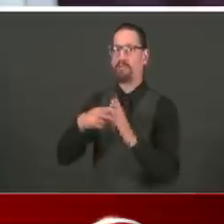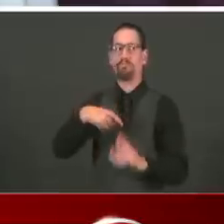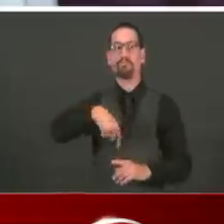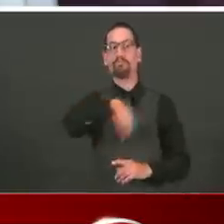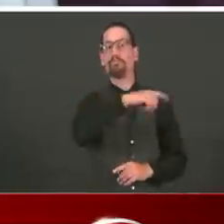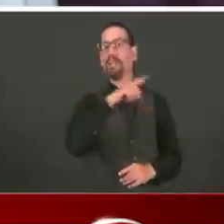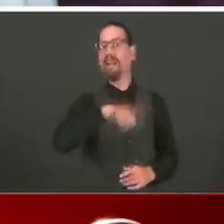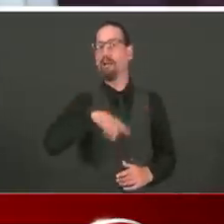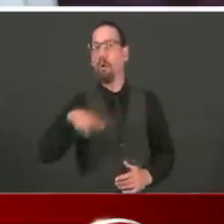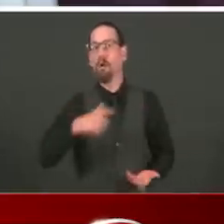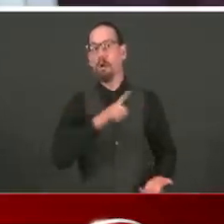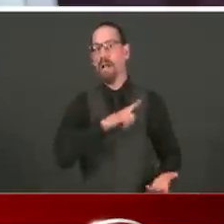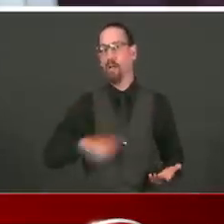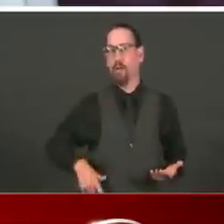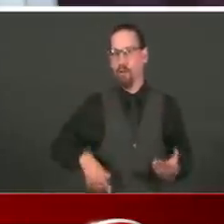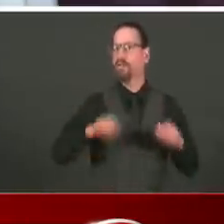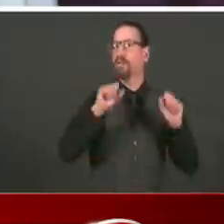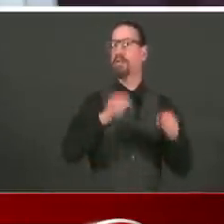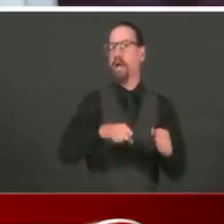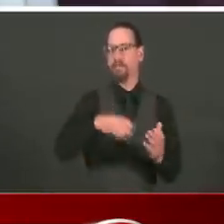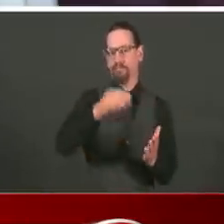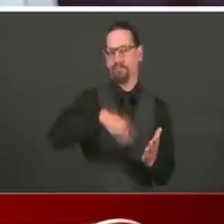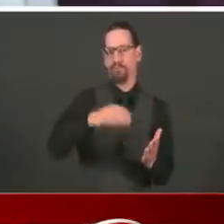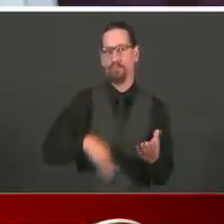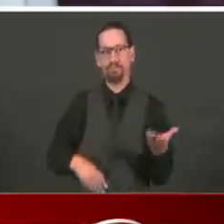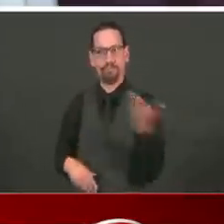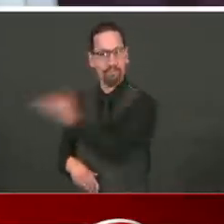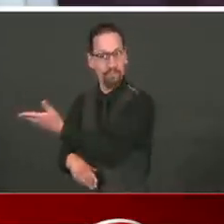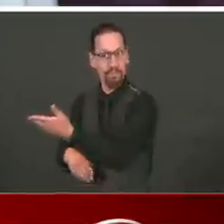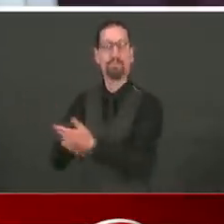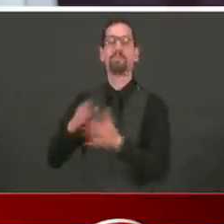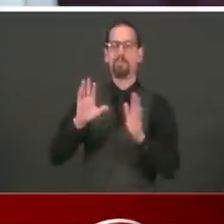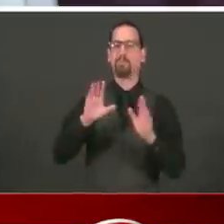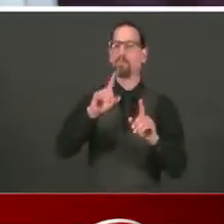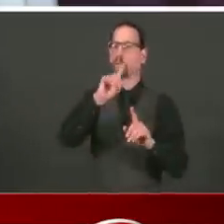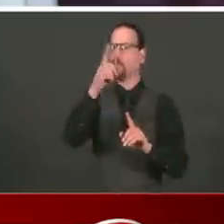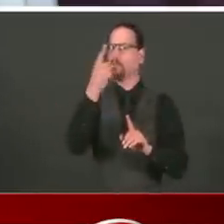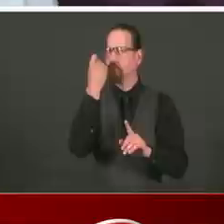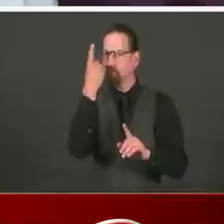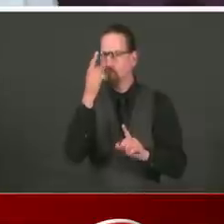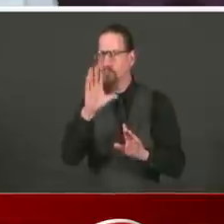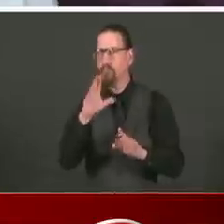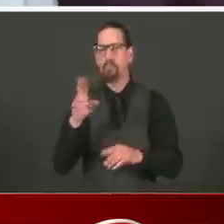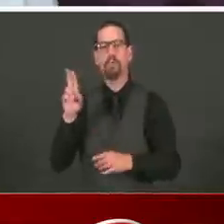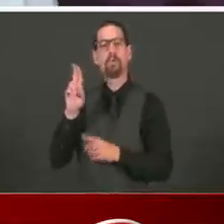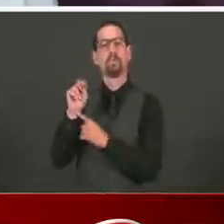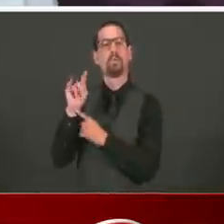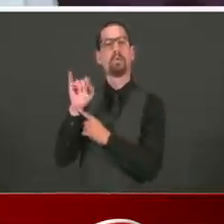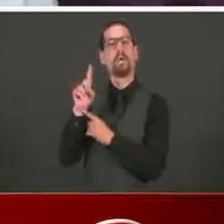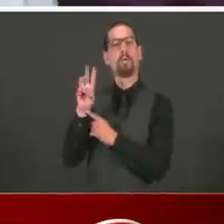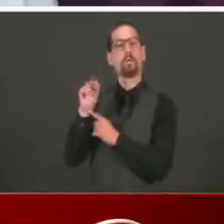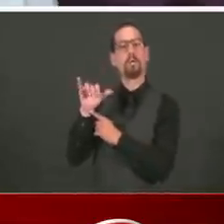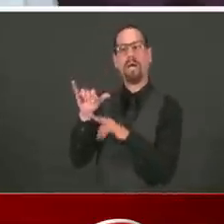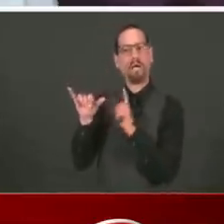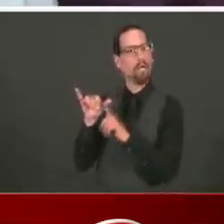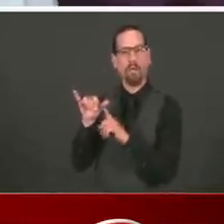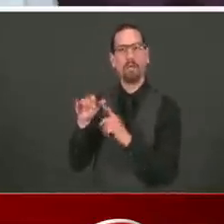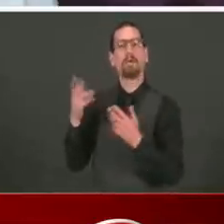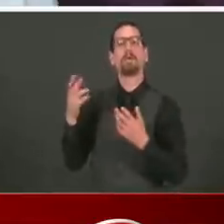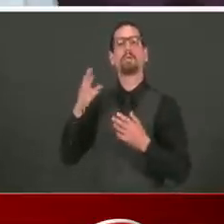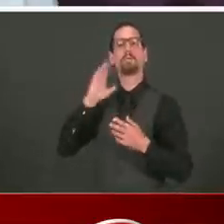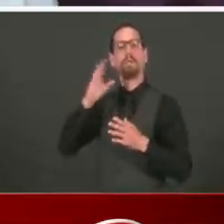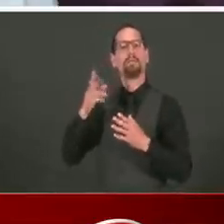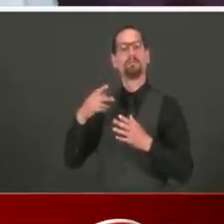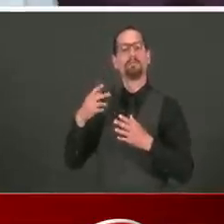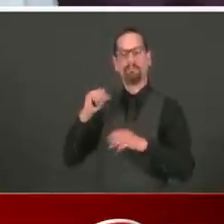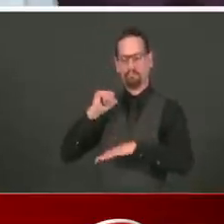that handles evictions, and the United Way, next week, we will be launching an eviction diversion